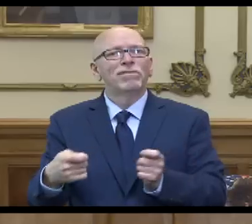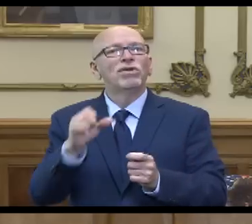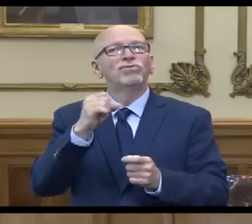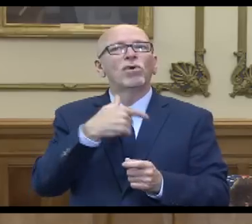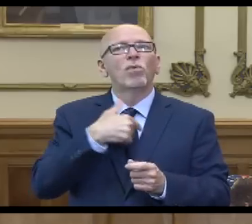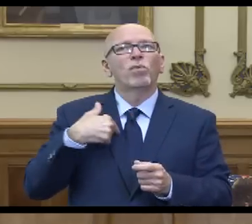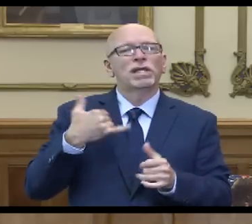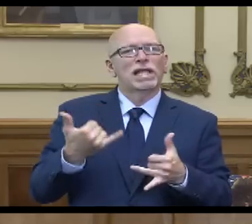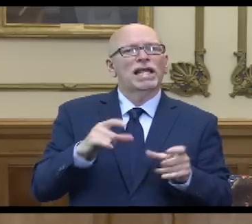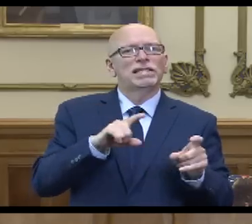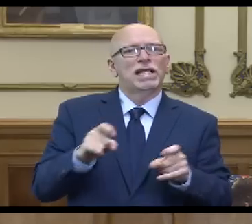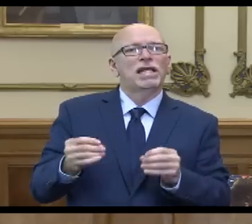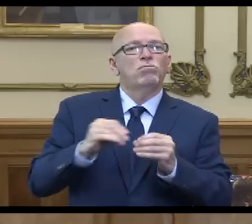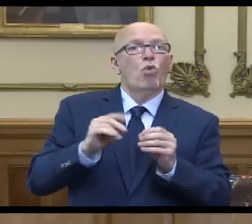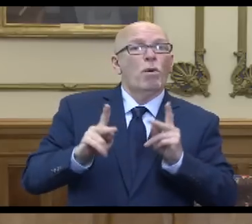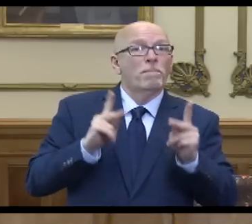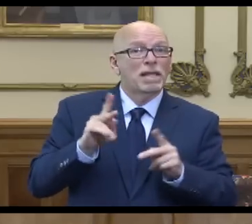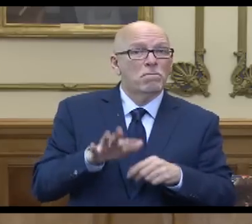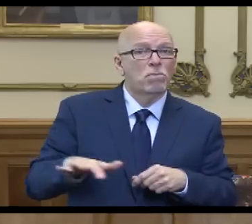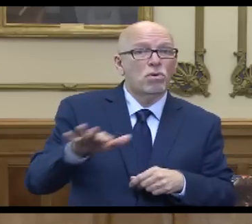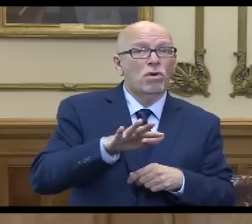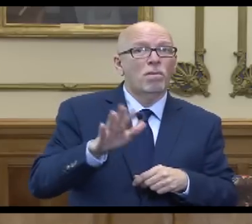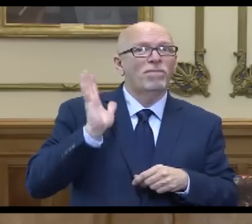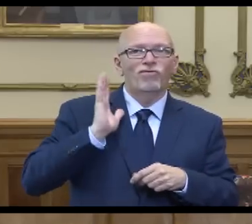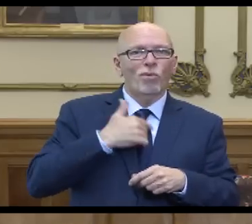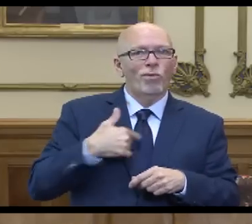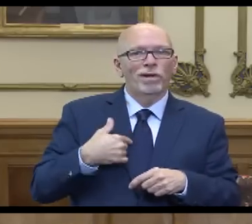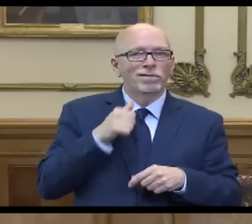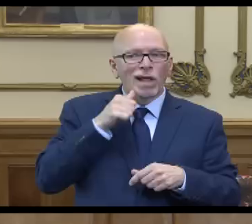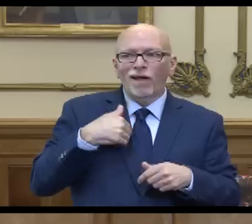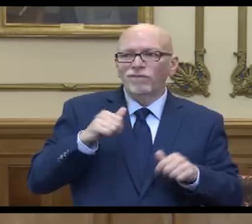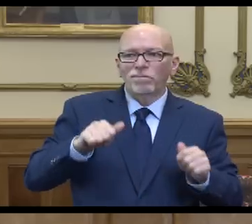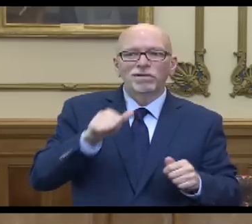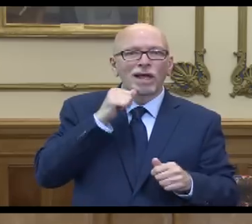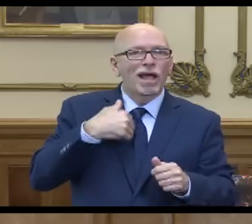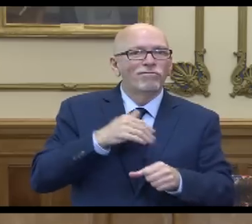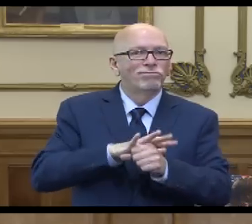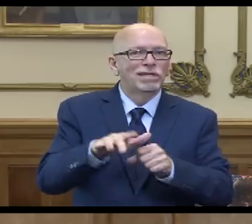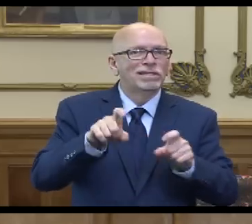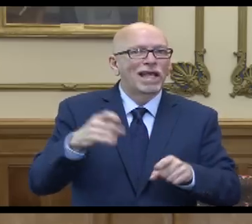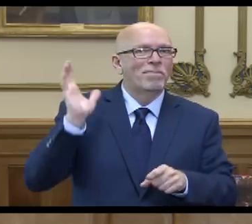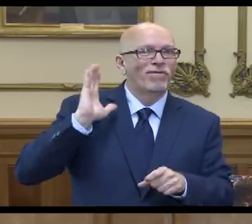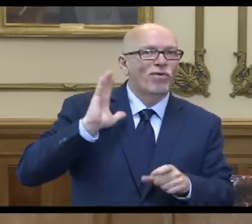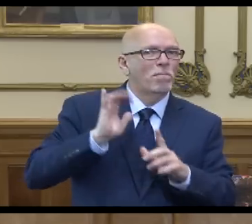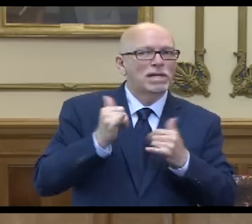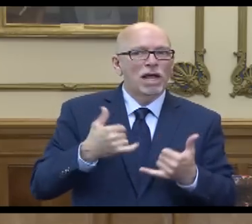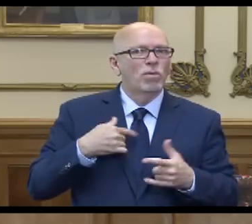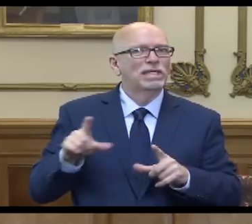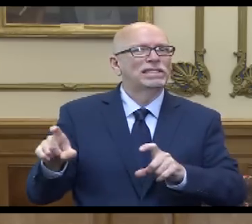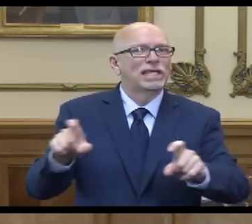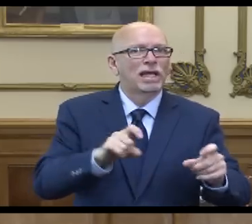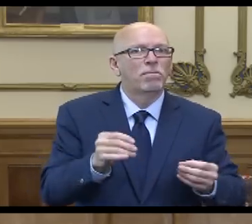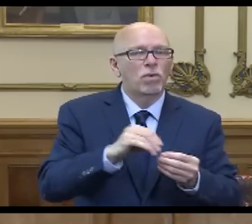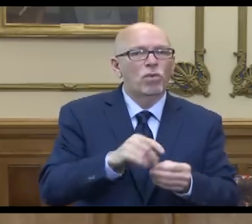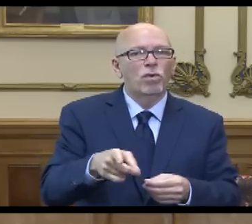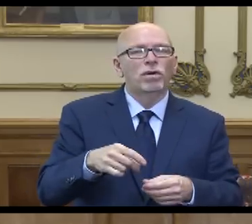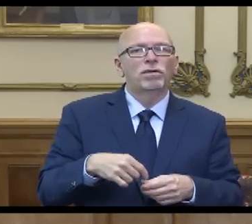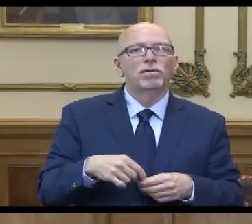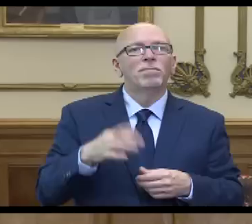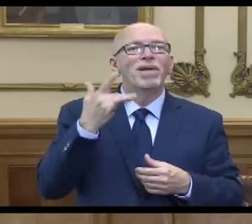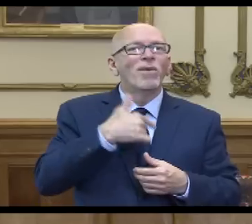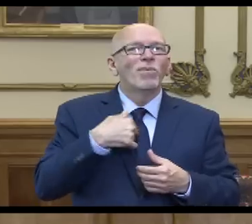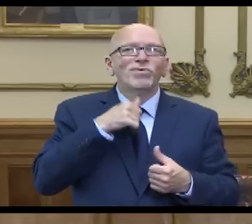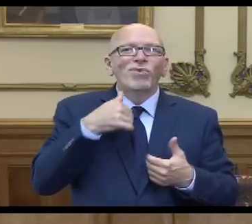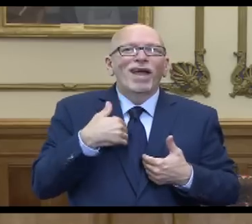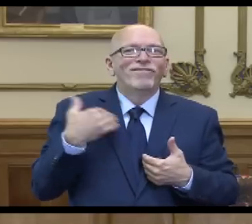testing more individuals that we didn't have the ability or the opportunity to test early on in this outbreak. And that was simply because we